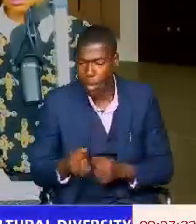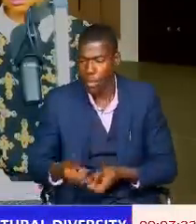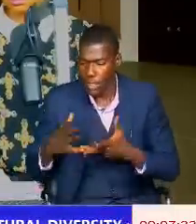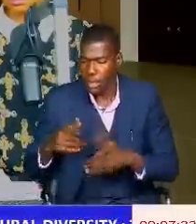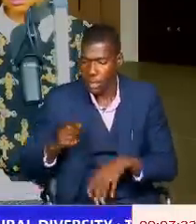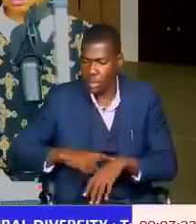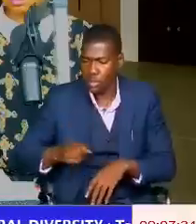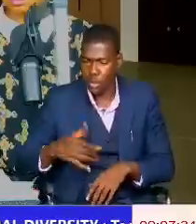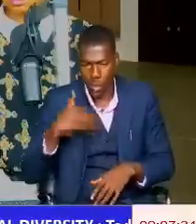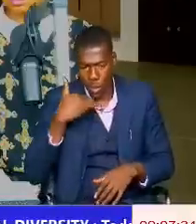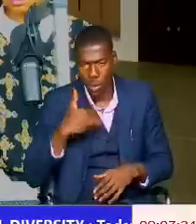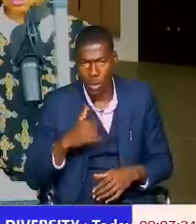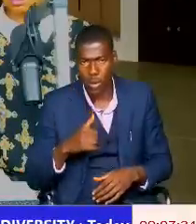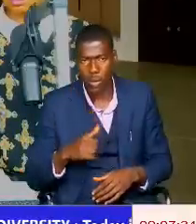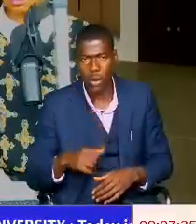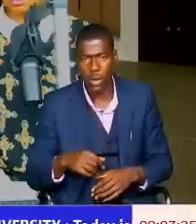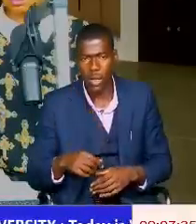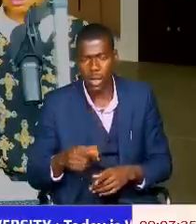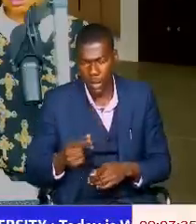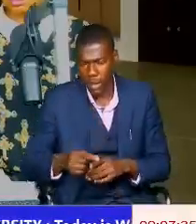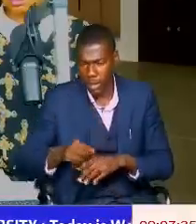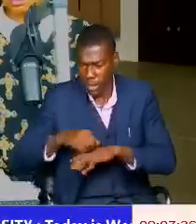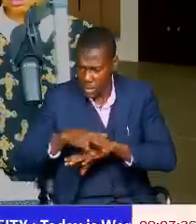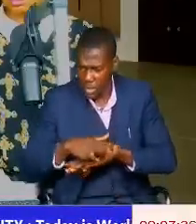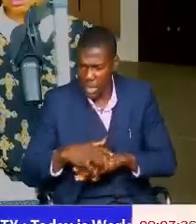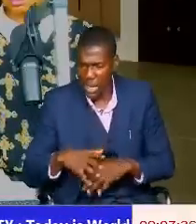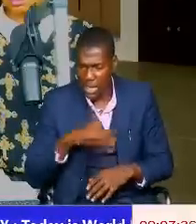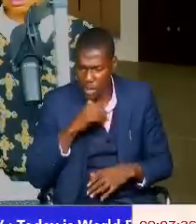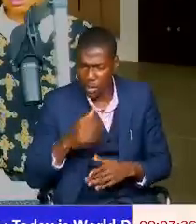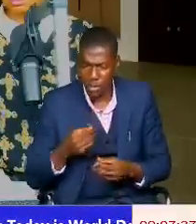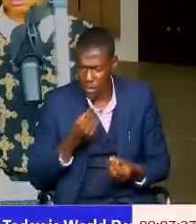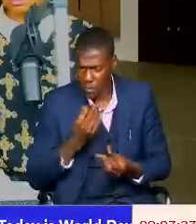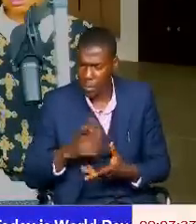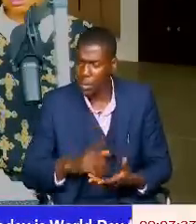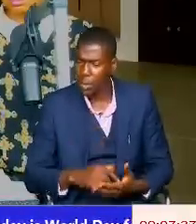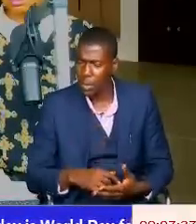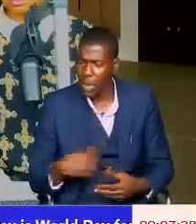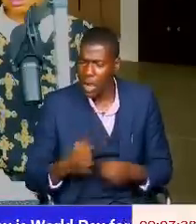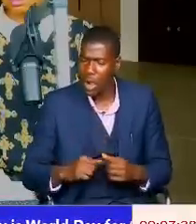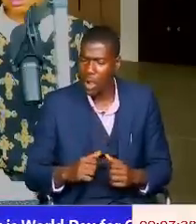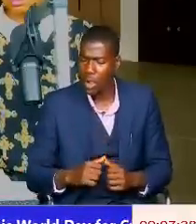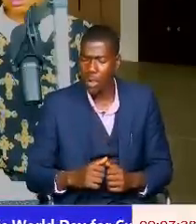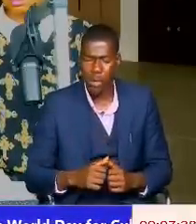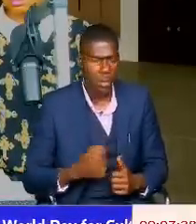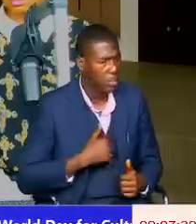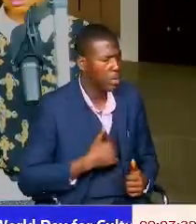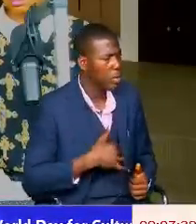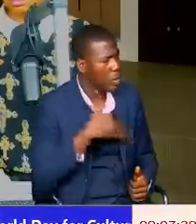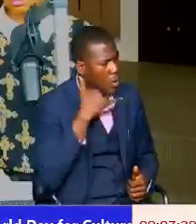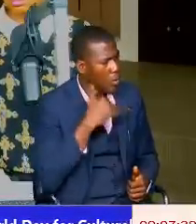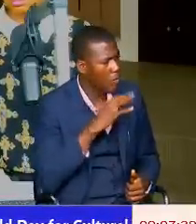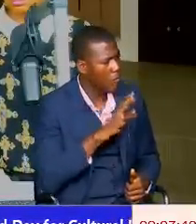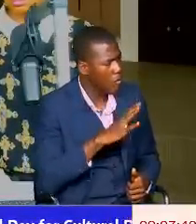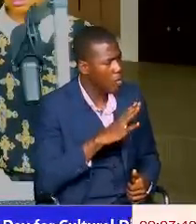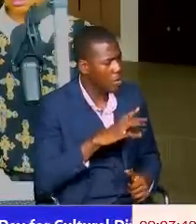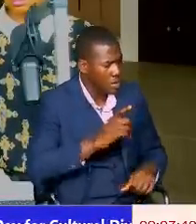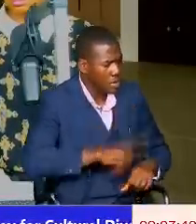don't call and where you know and send text message where you no respond? I call him 4 times and I send him